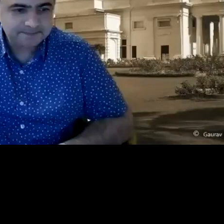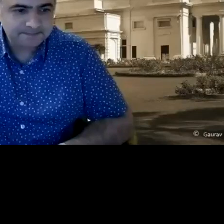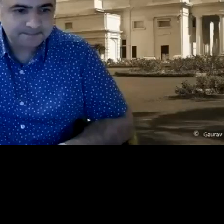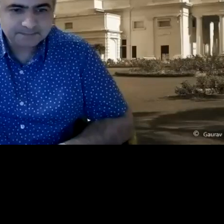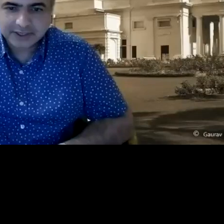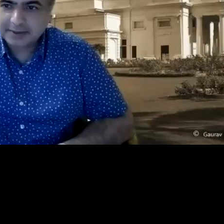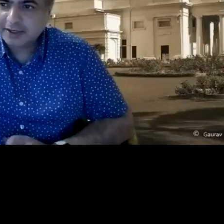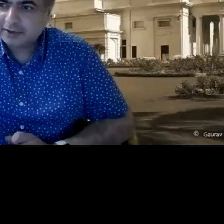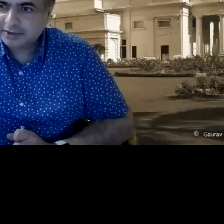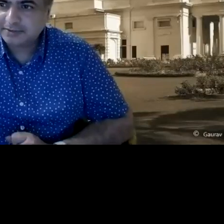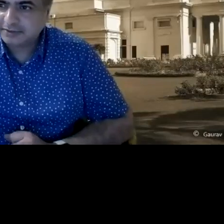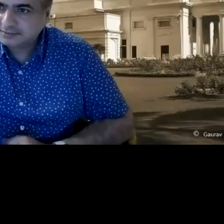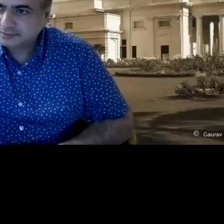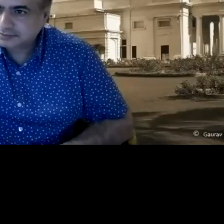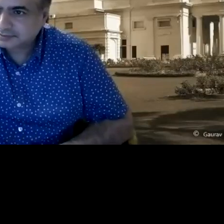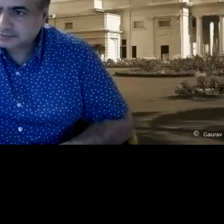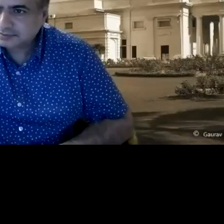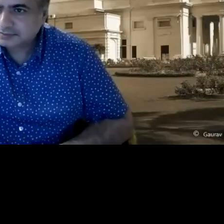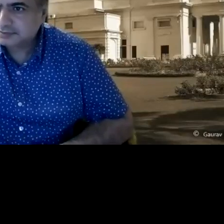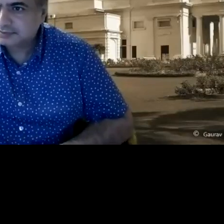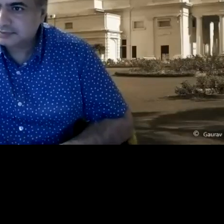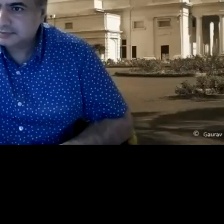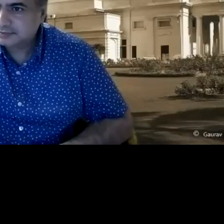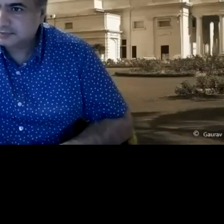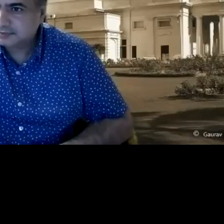all, am I audible?